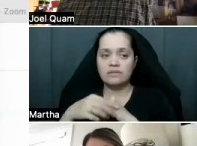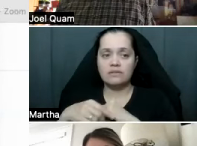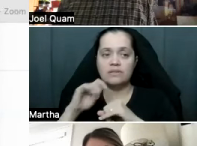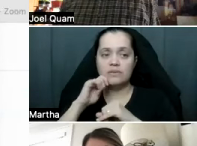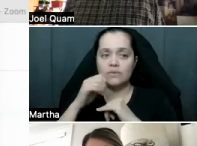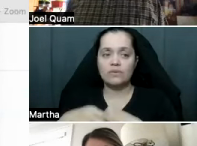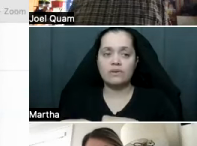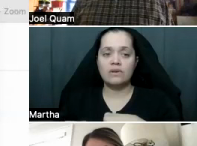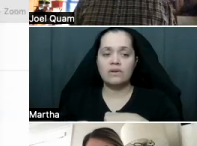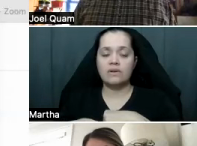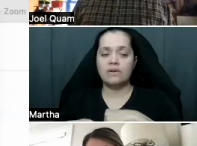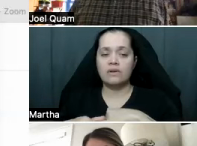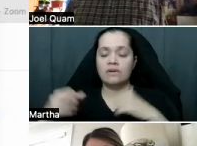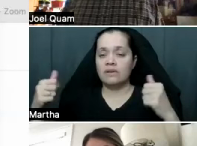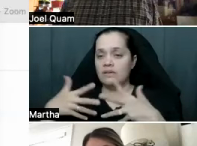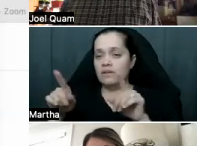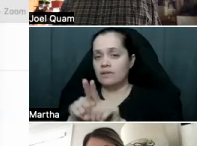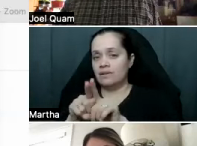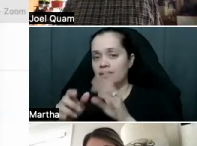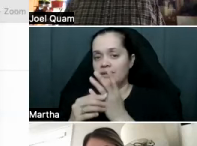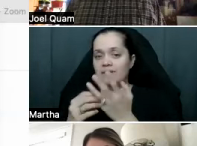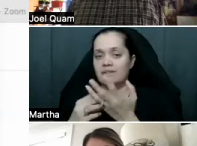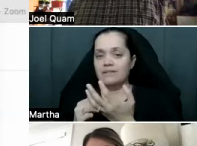cool. It's really scary, actually.